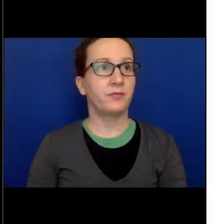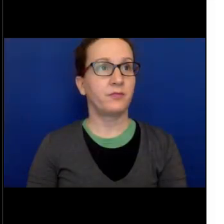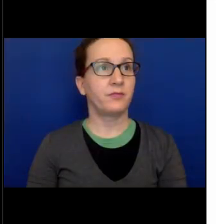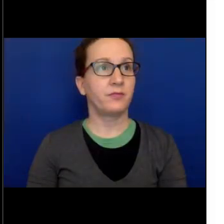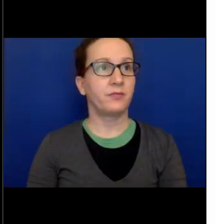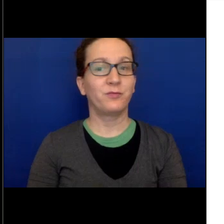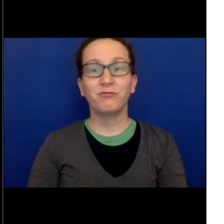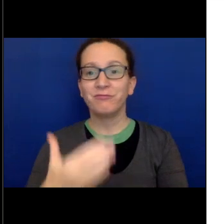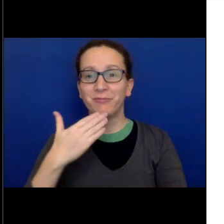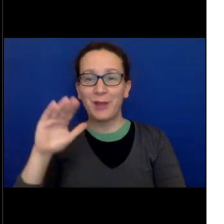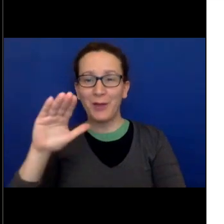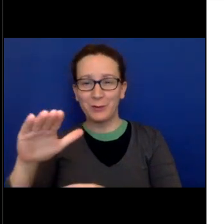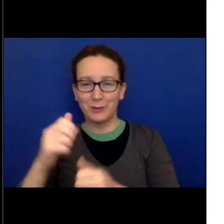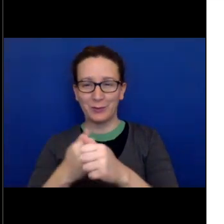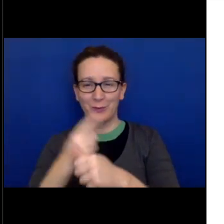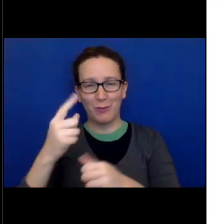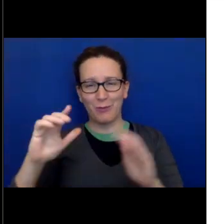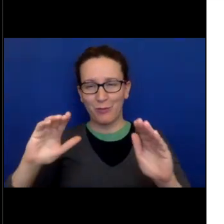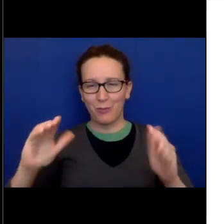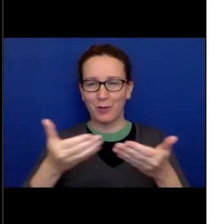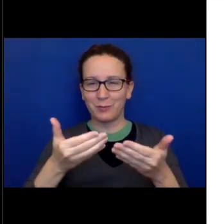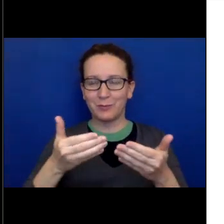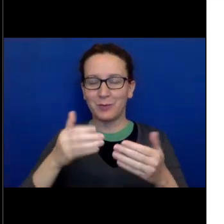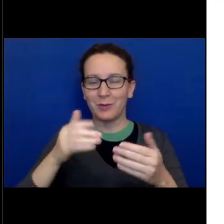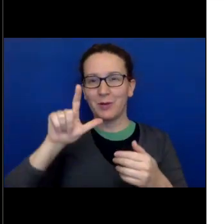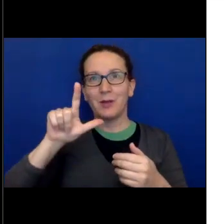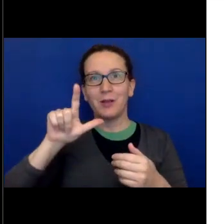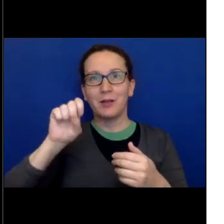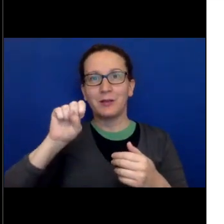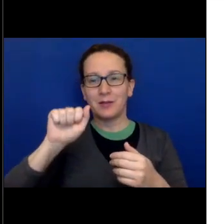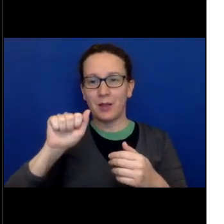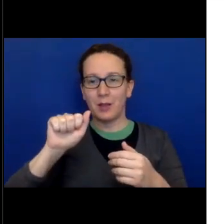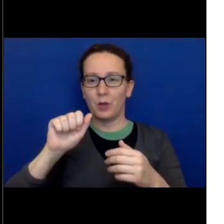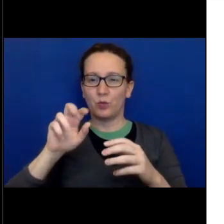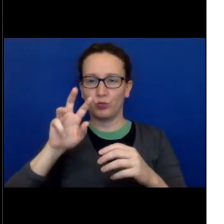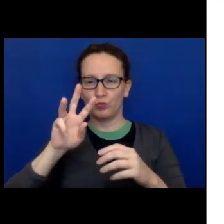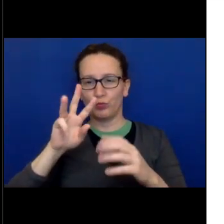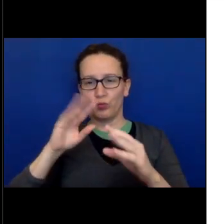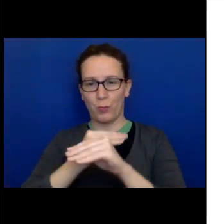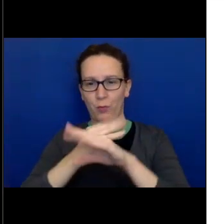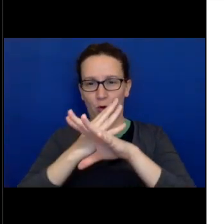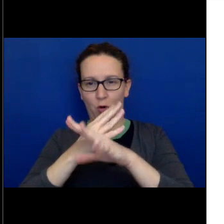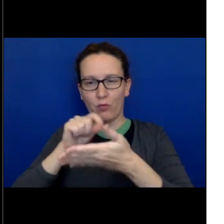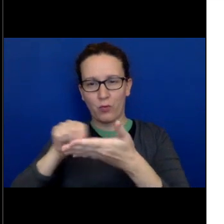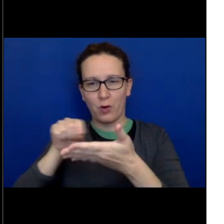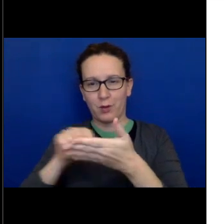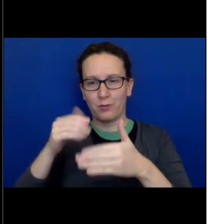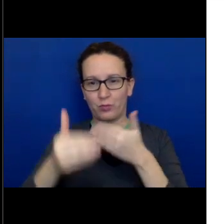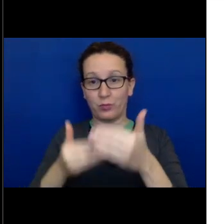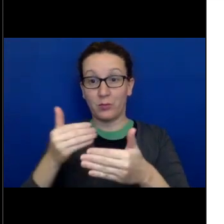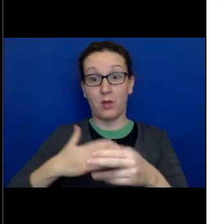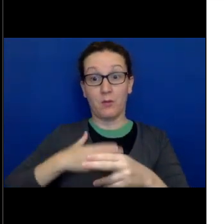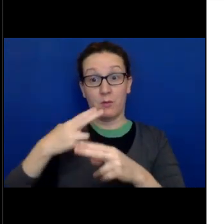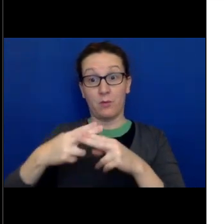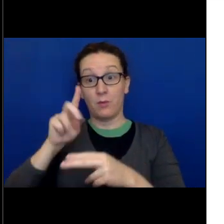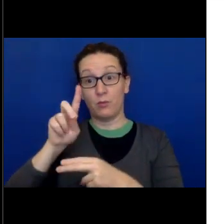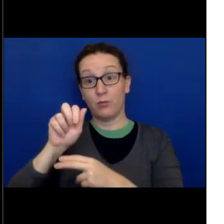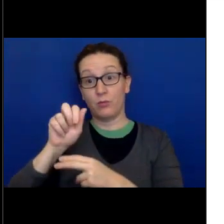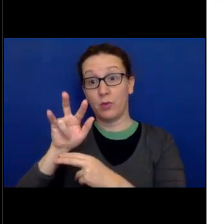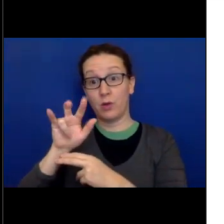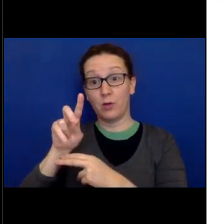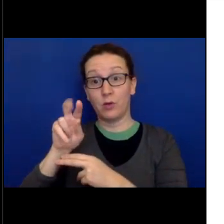Good afternoon, everyone, and welcome to the LSA's webinar on the writing process. My name is David Robinson. I